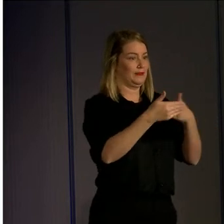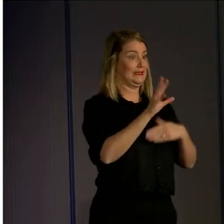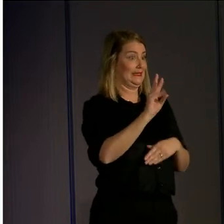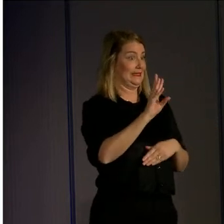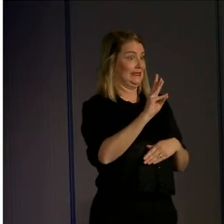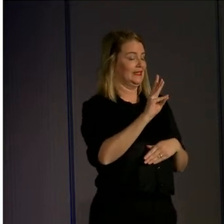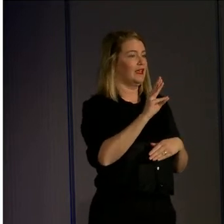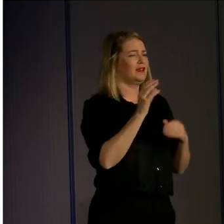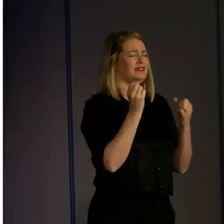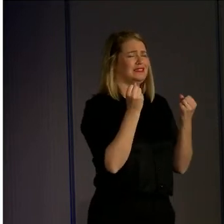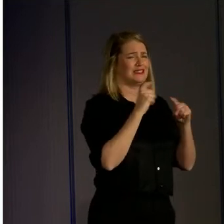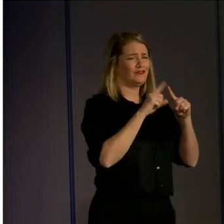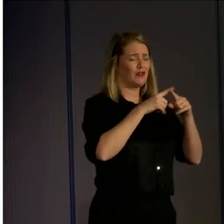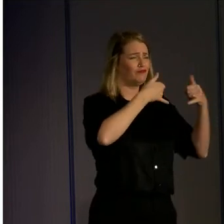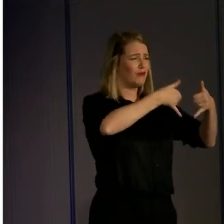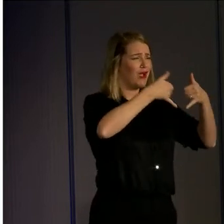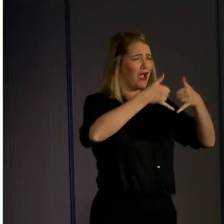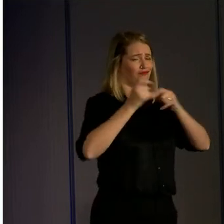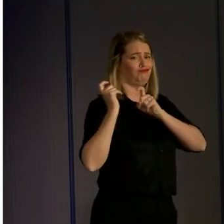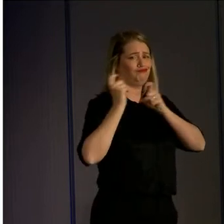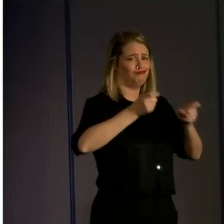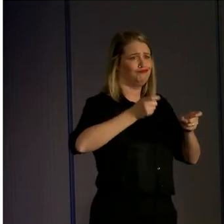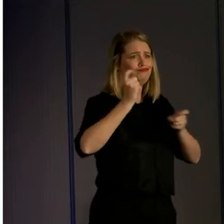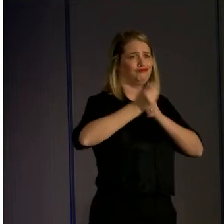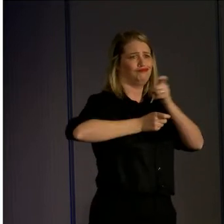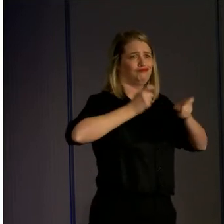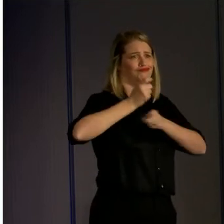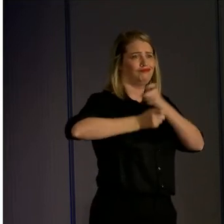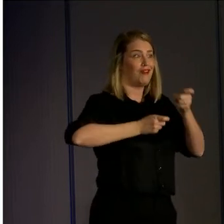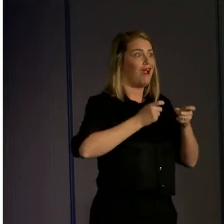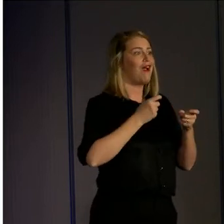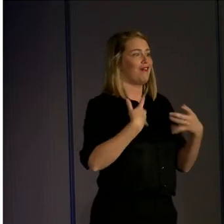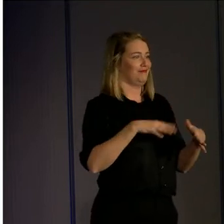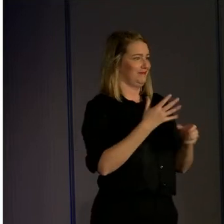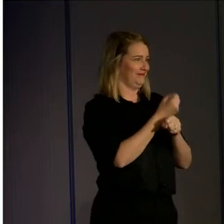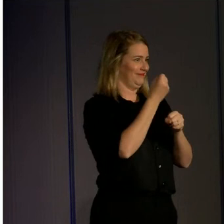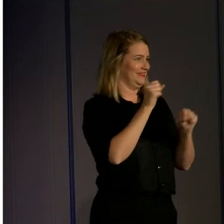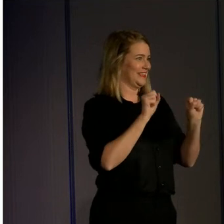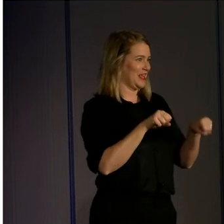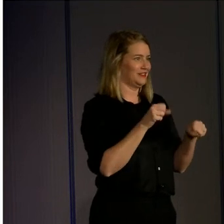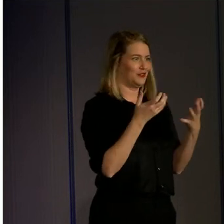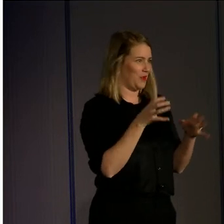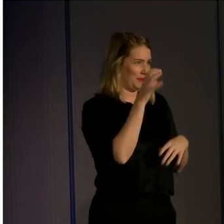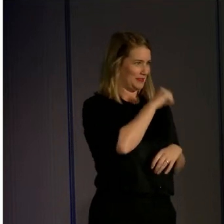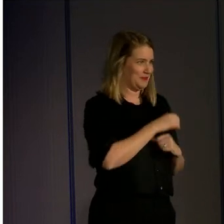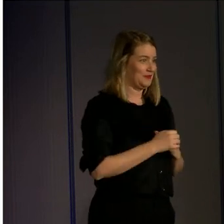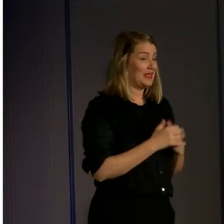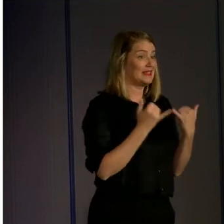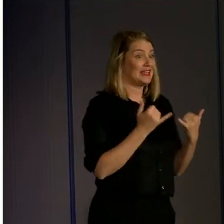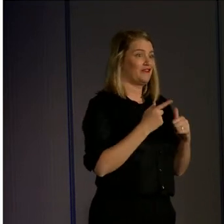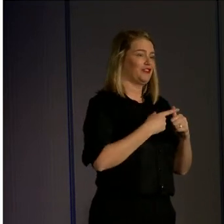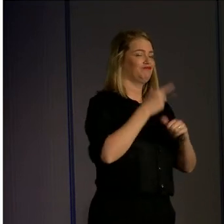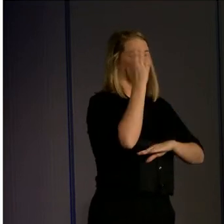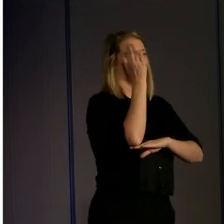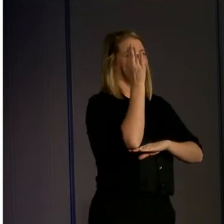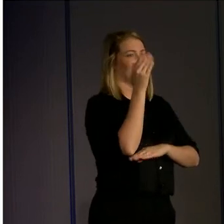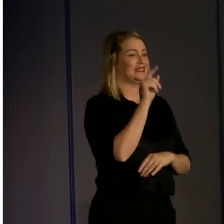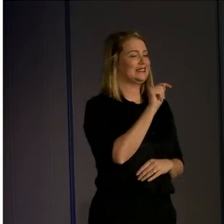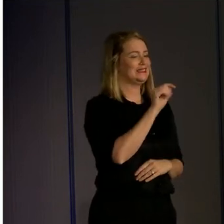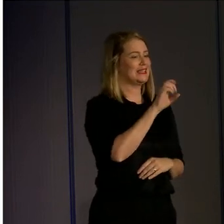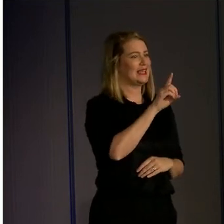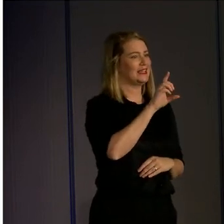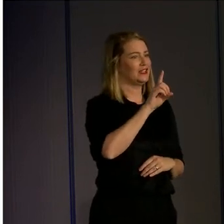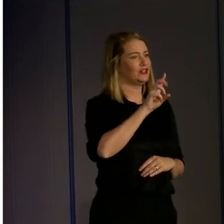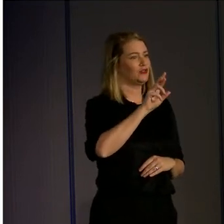by our exhibitors and sponsors, so you don't want to miss it. This morning, we have our first daily feature presentation. Ted Drake